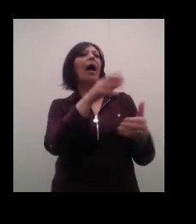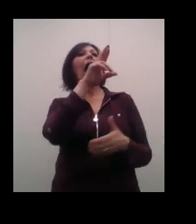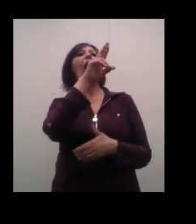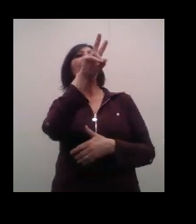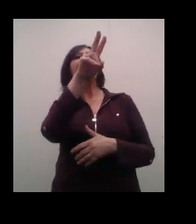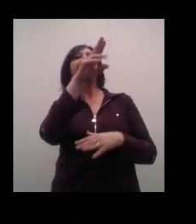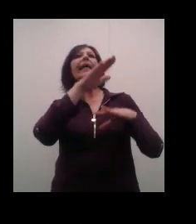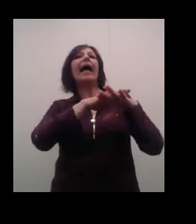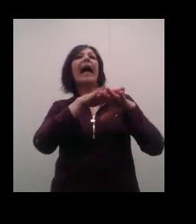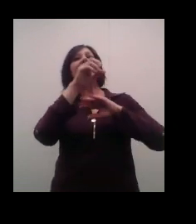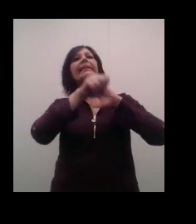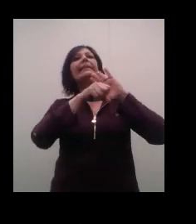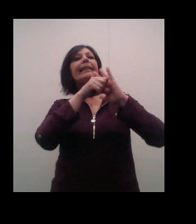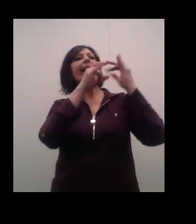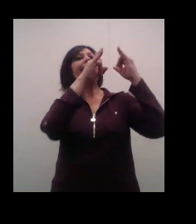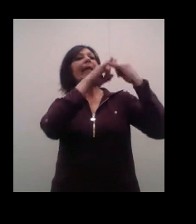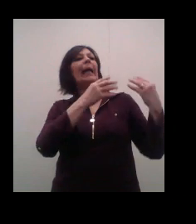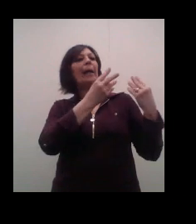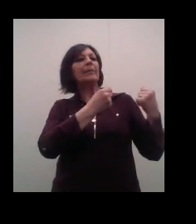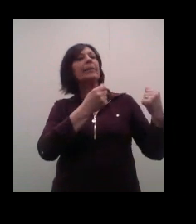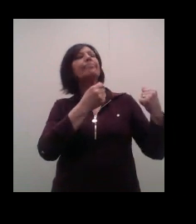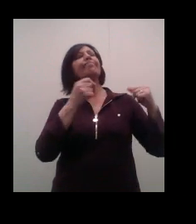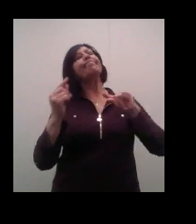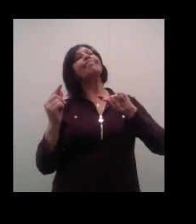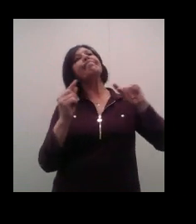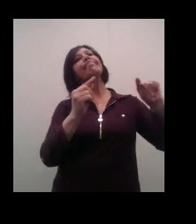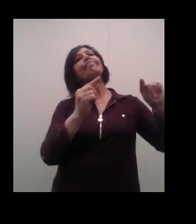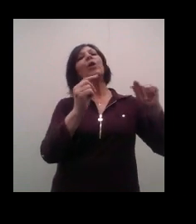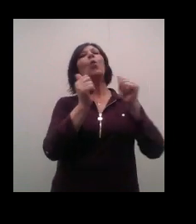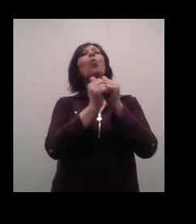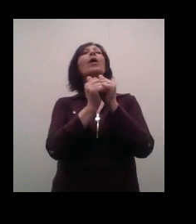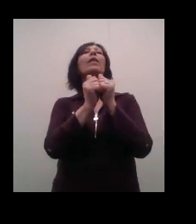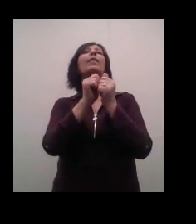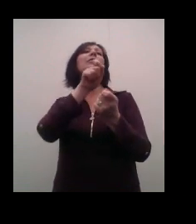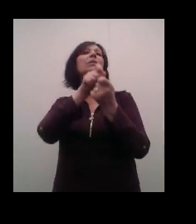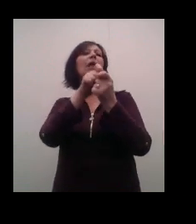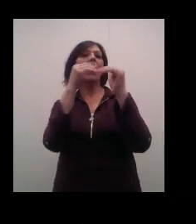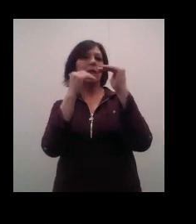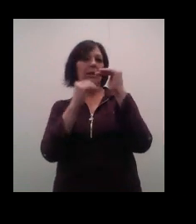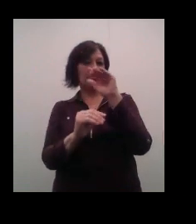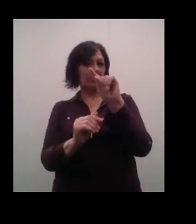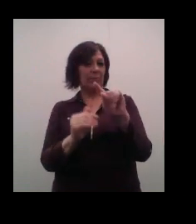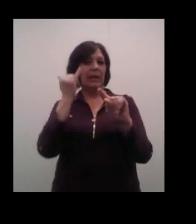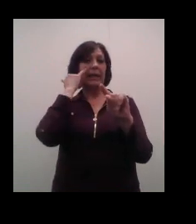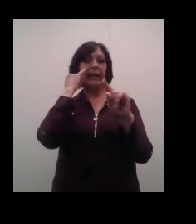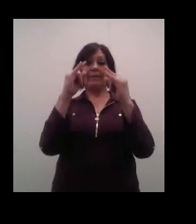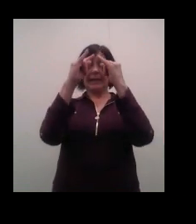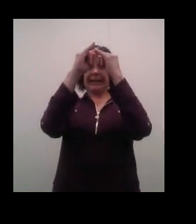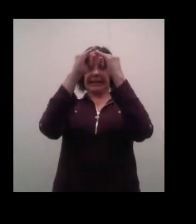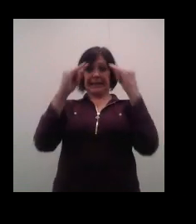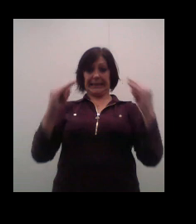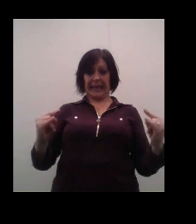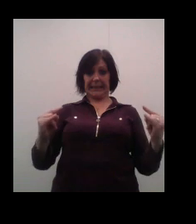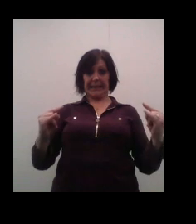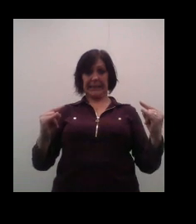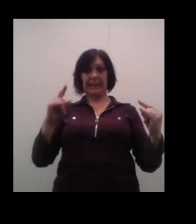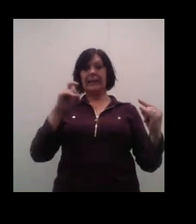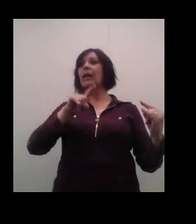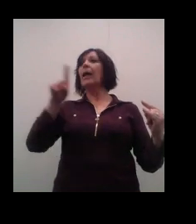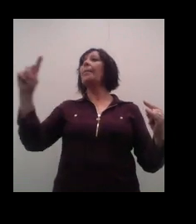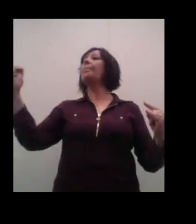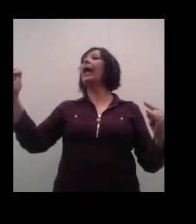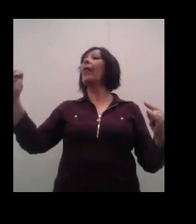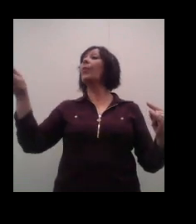on seasonal campsites to be allowed in with certain restrictions. So if somebody has a tent camp and they need to use the bathrooms